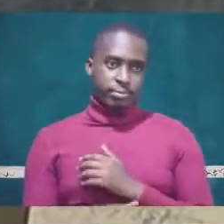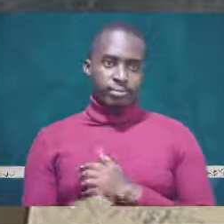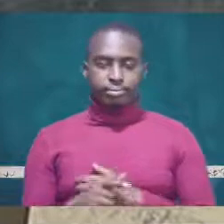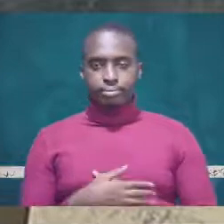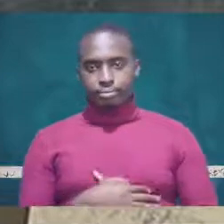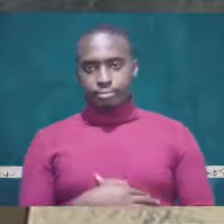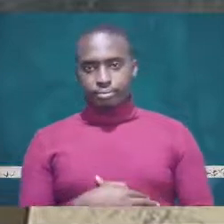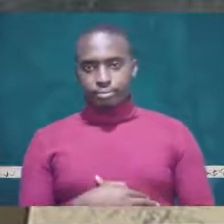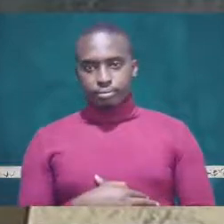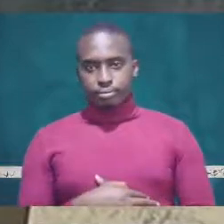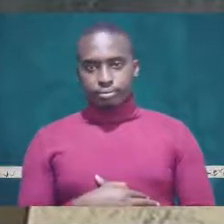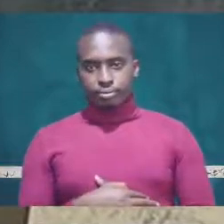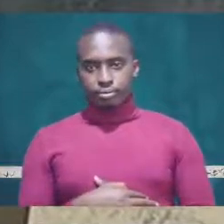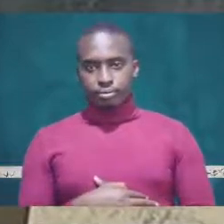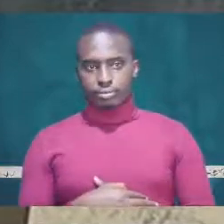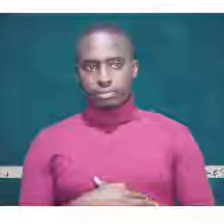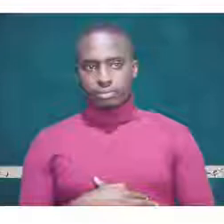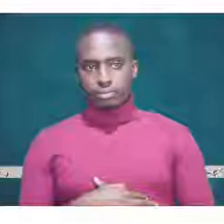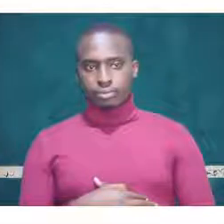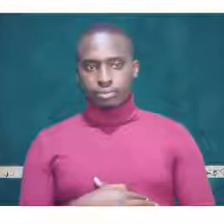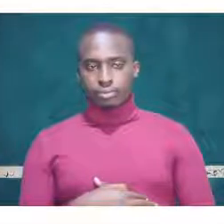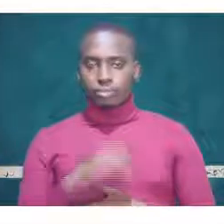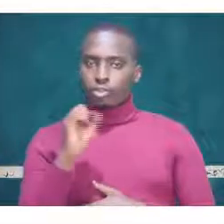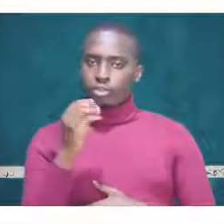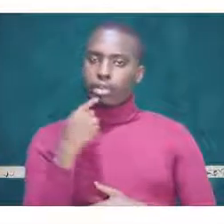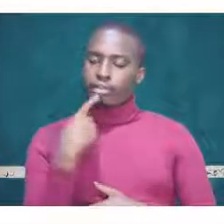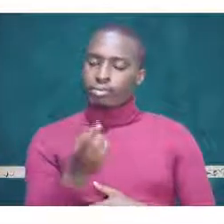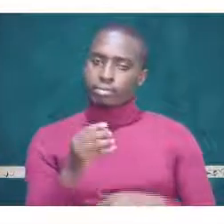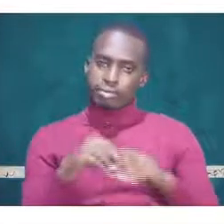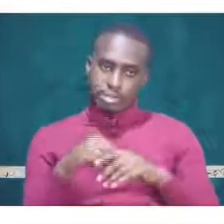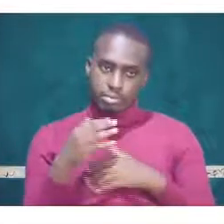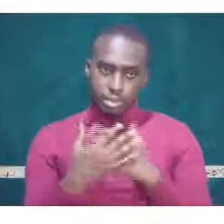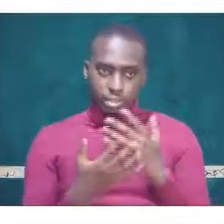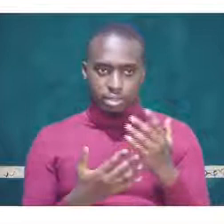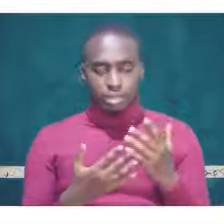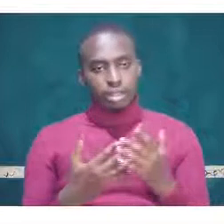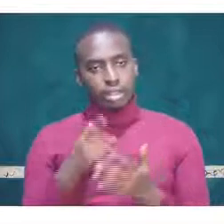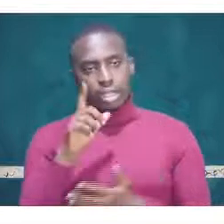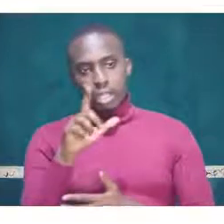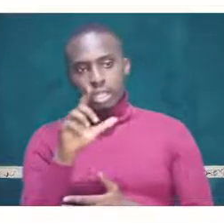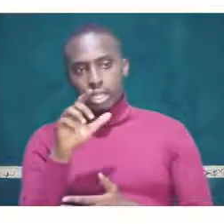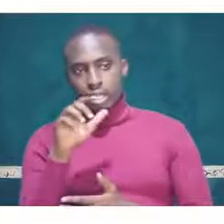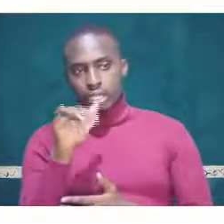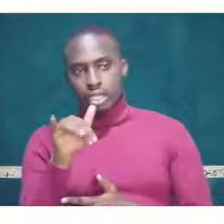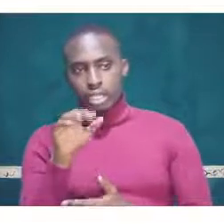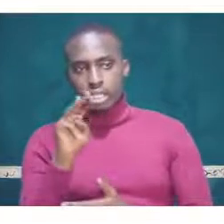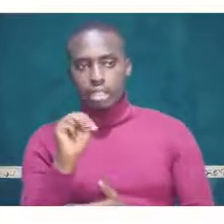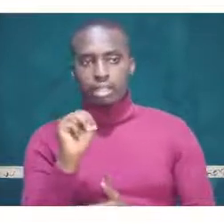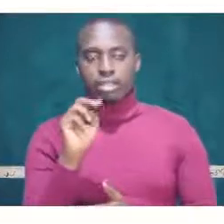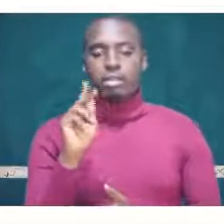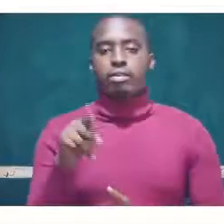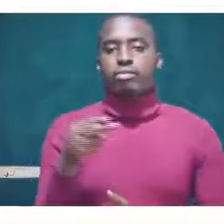lymph fluid. So I said into the bloodstream, lymph is filtered through